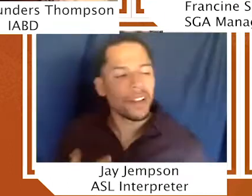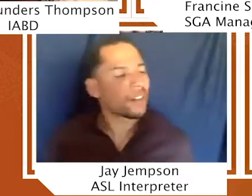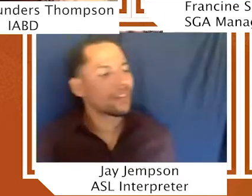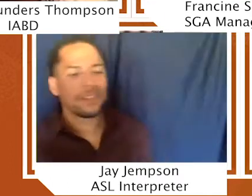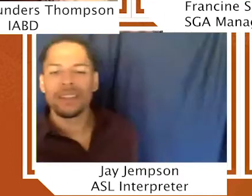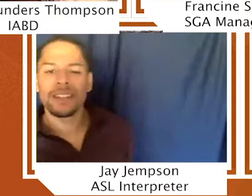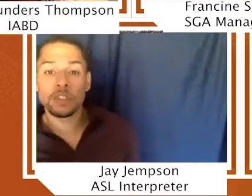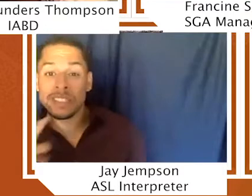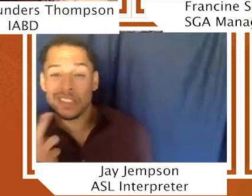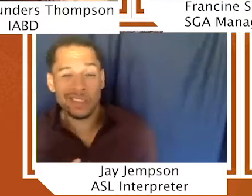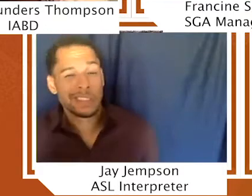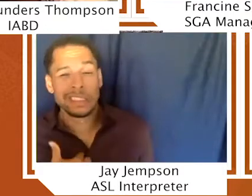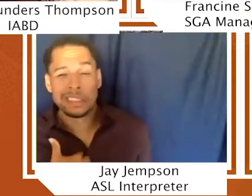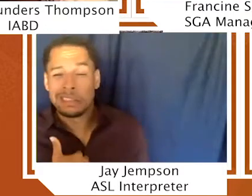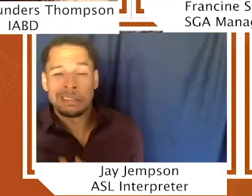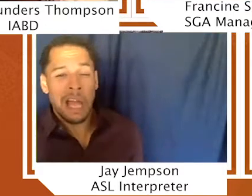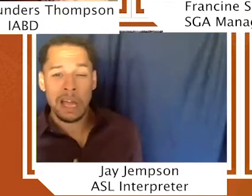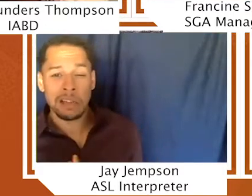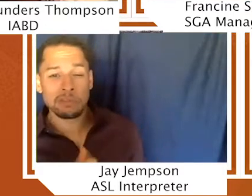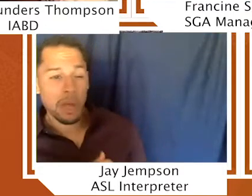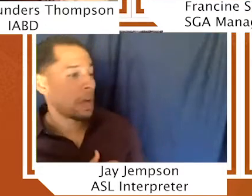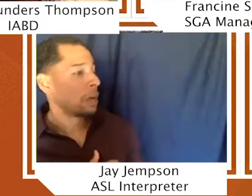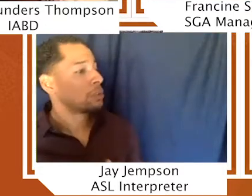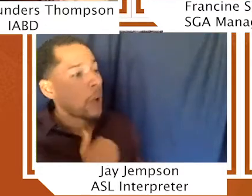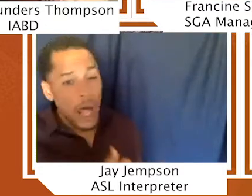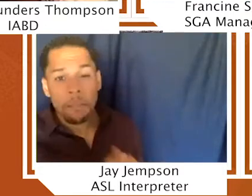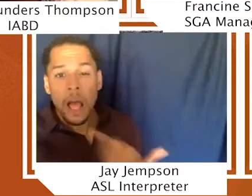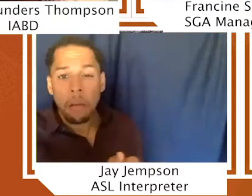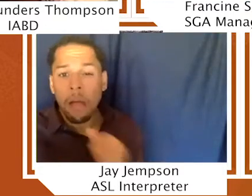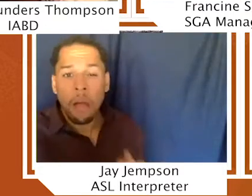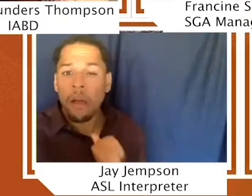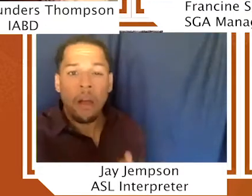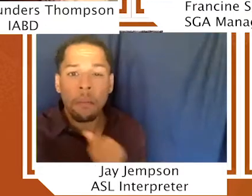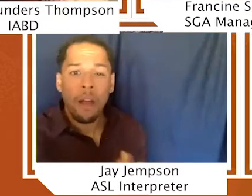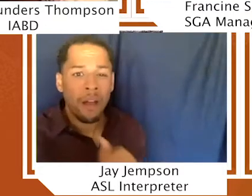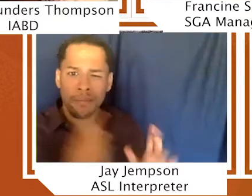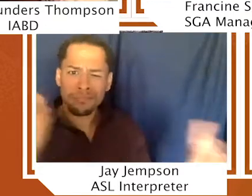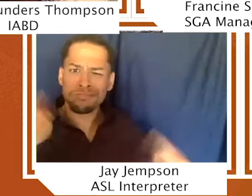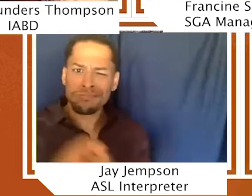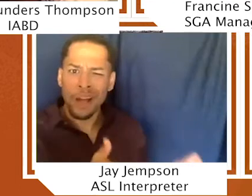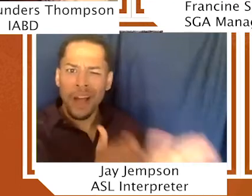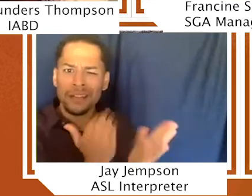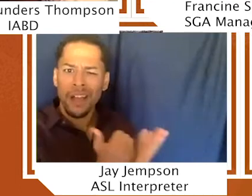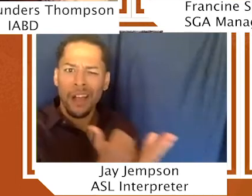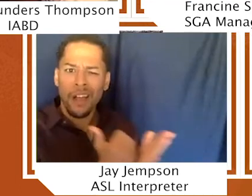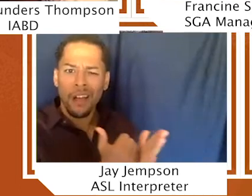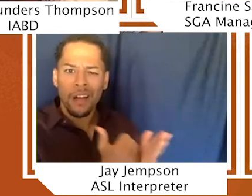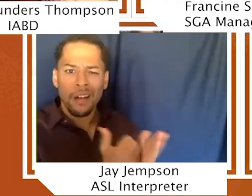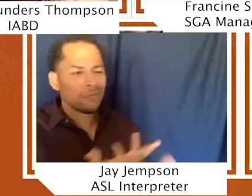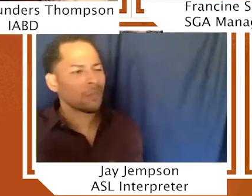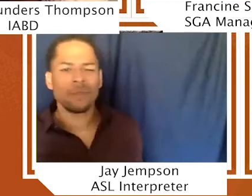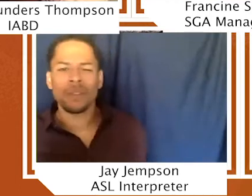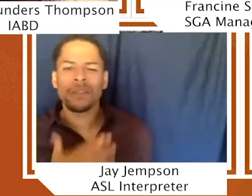now it is time for our white counterparts to own